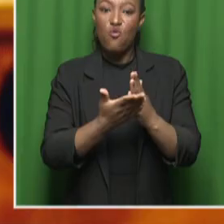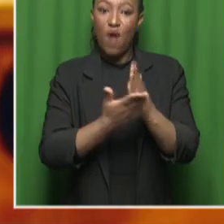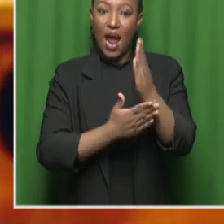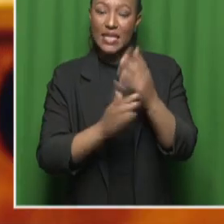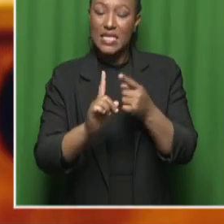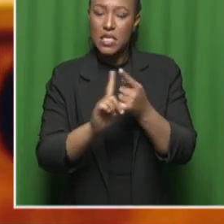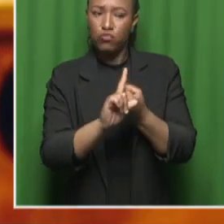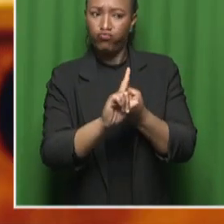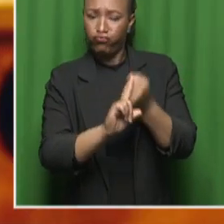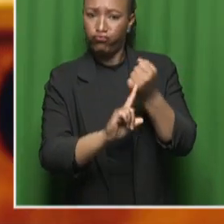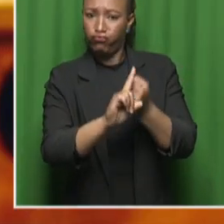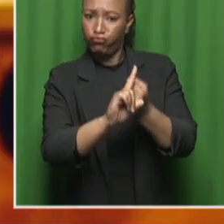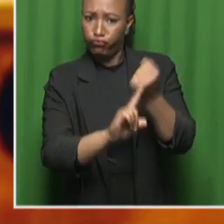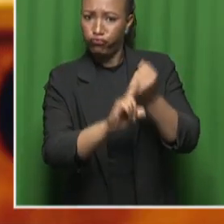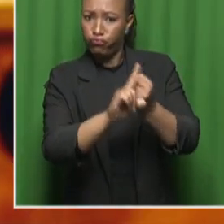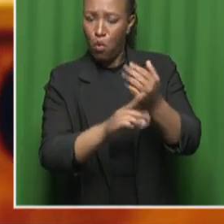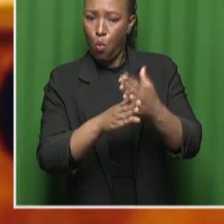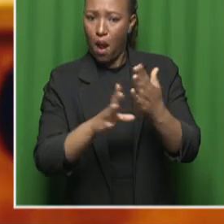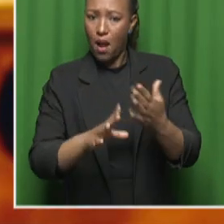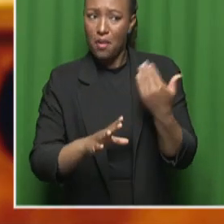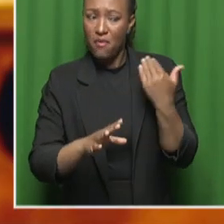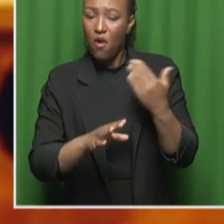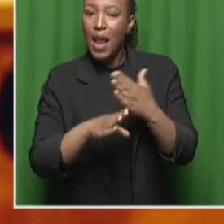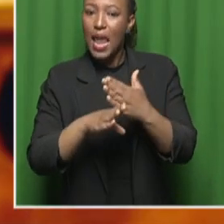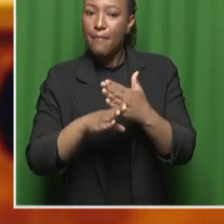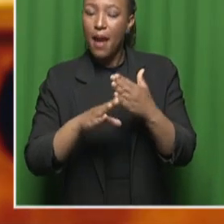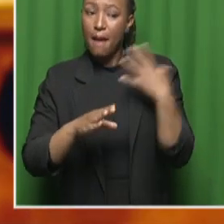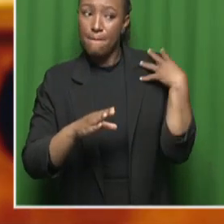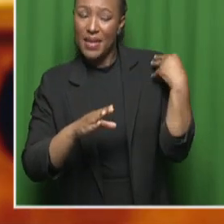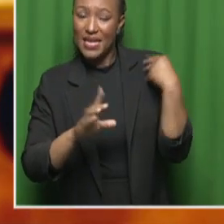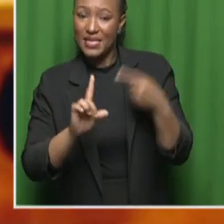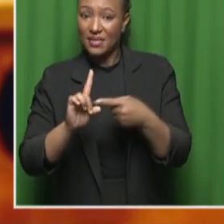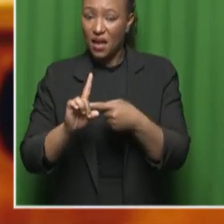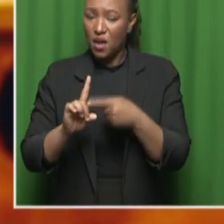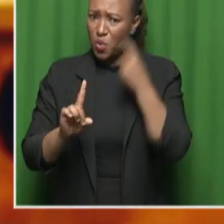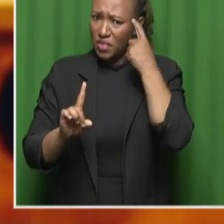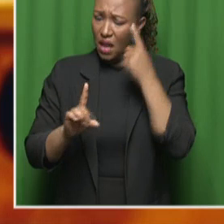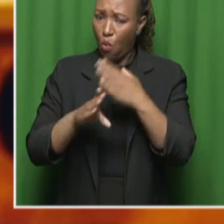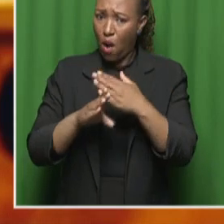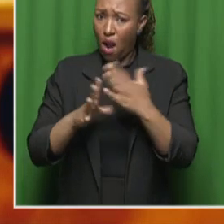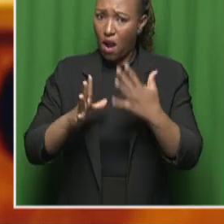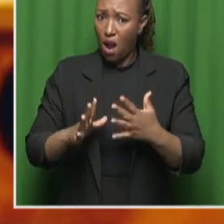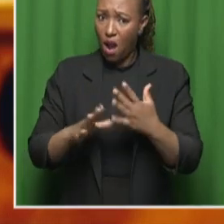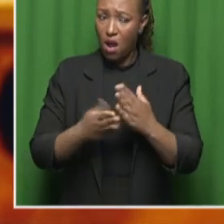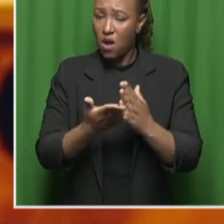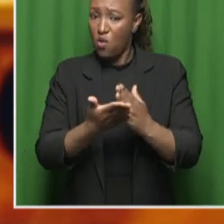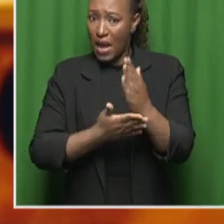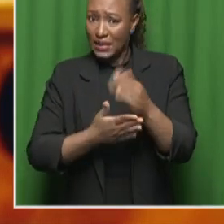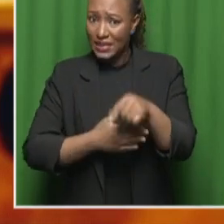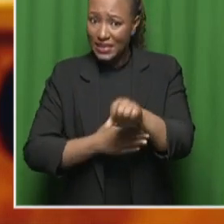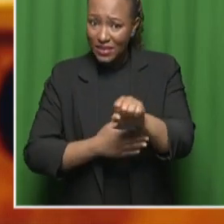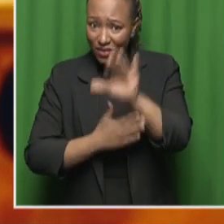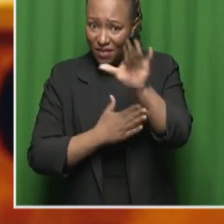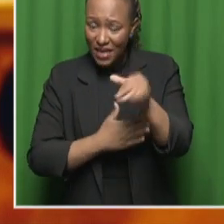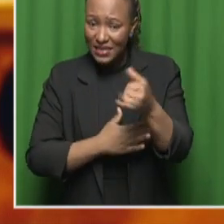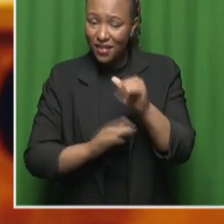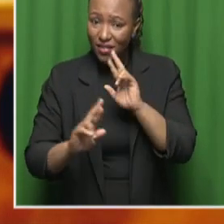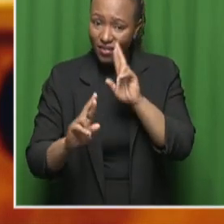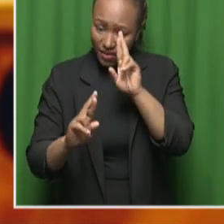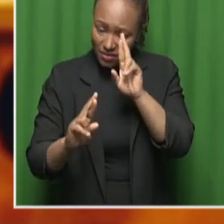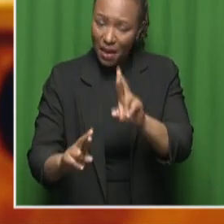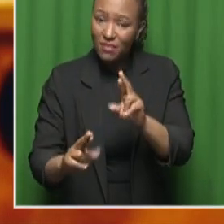fought for while he was still Labour Minister. Do you think that workers' rights are still respected here in South Africa in